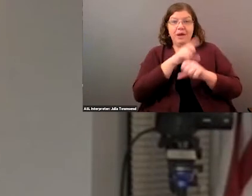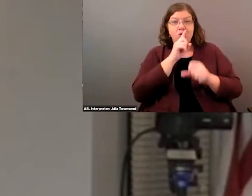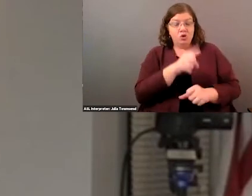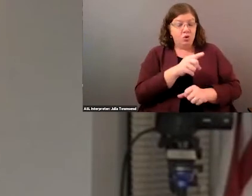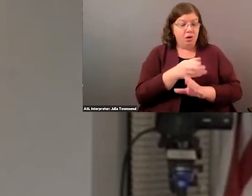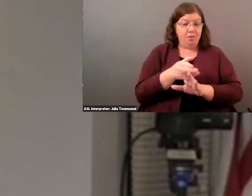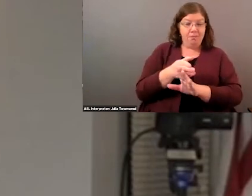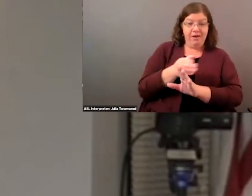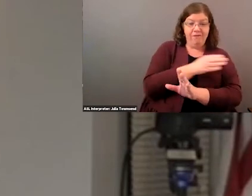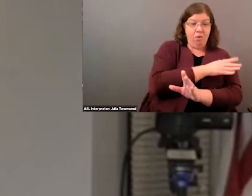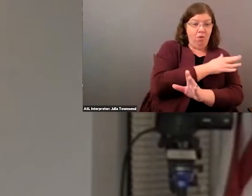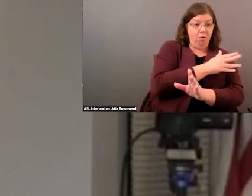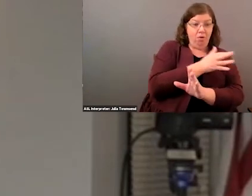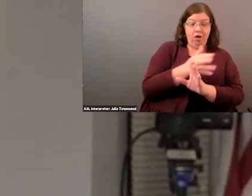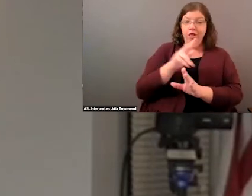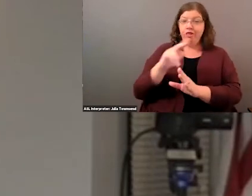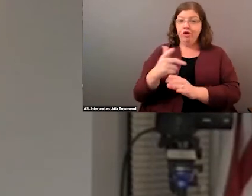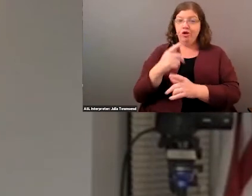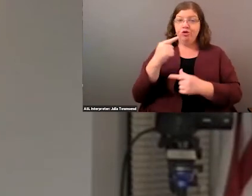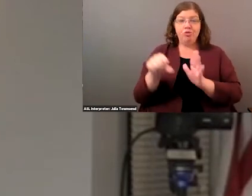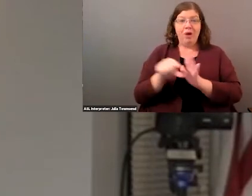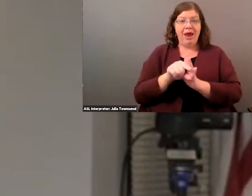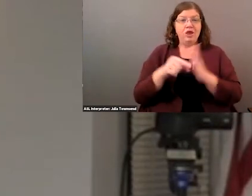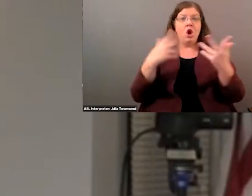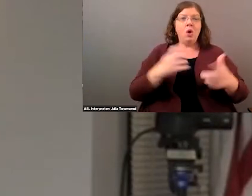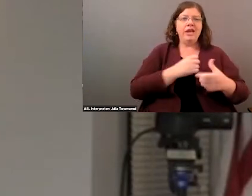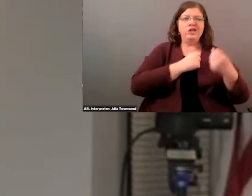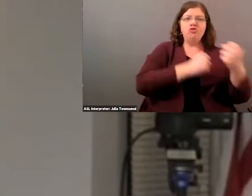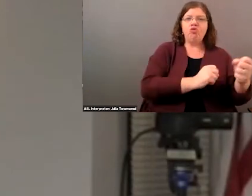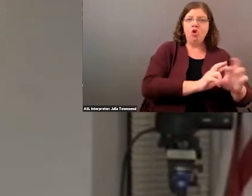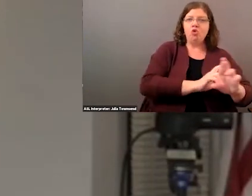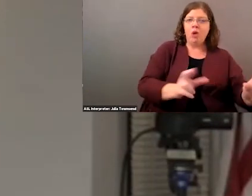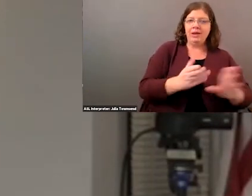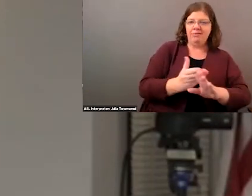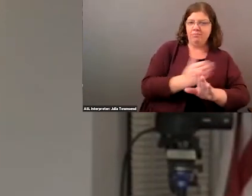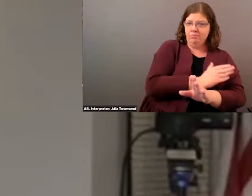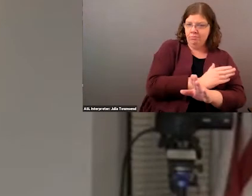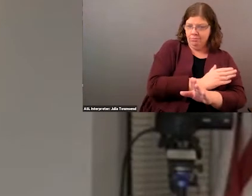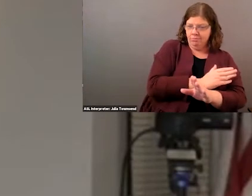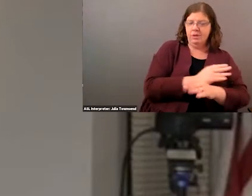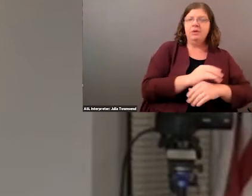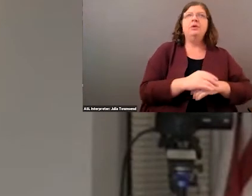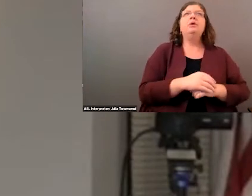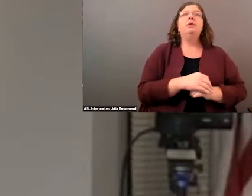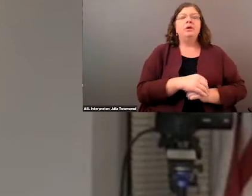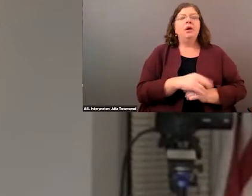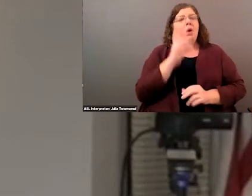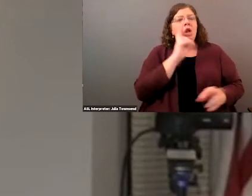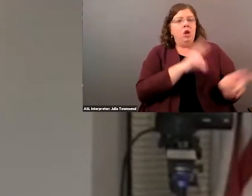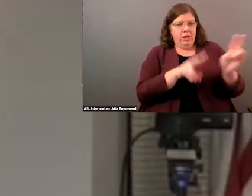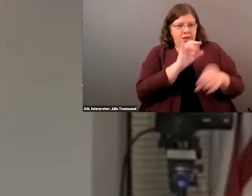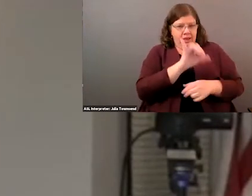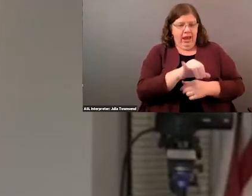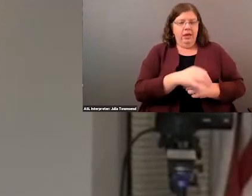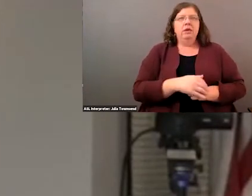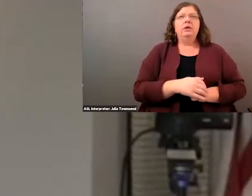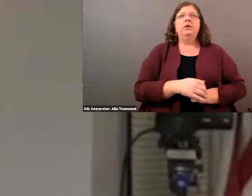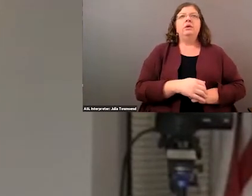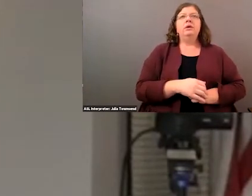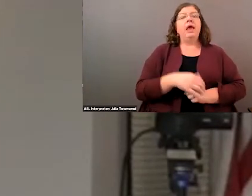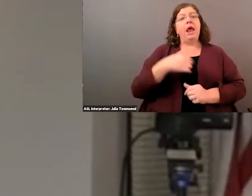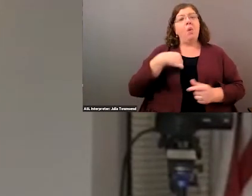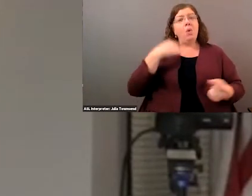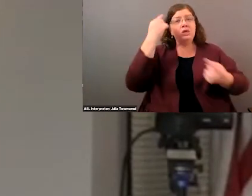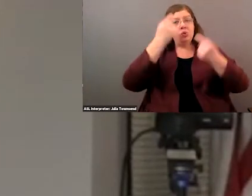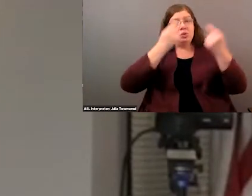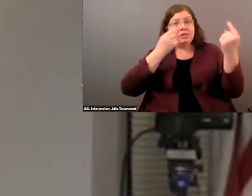look at that. And I would also maybe want us to consider us not just being a TK through 12. I'd like to see a P through 12,